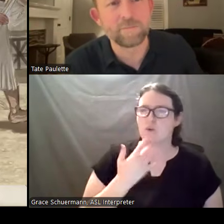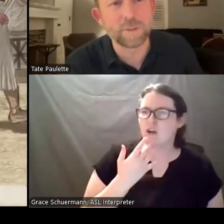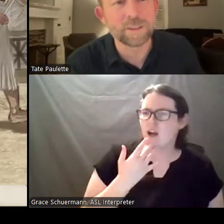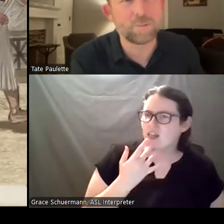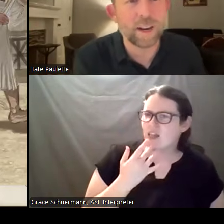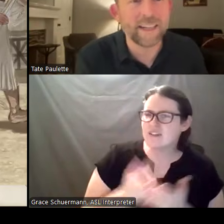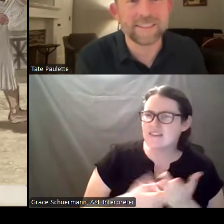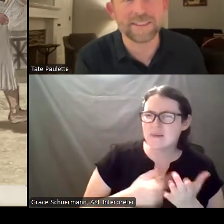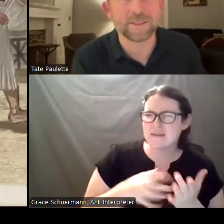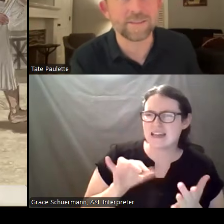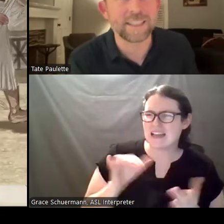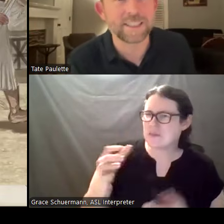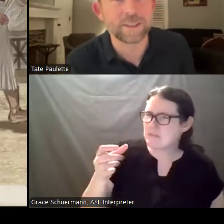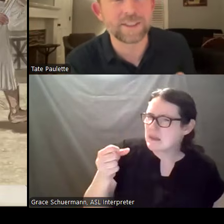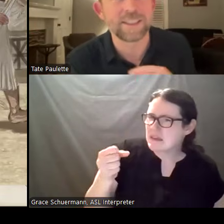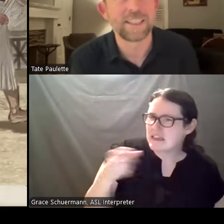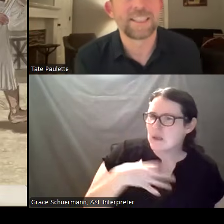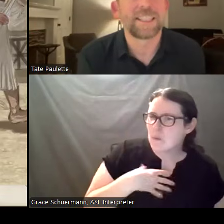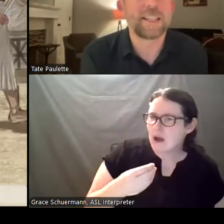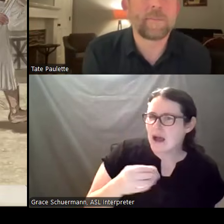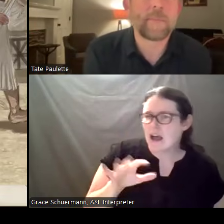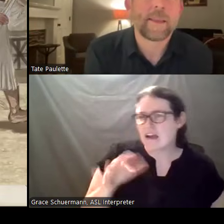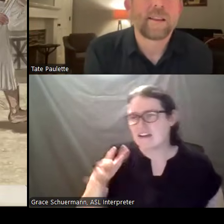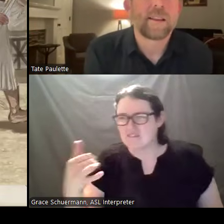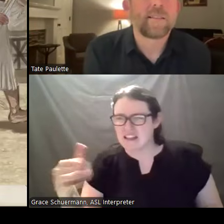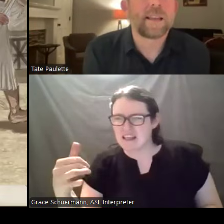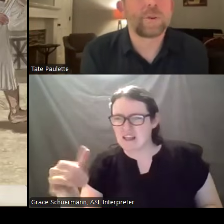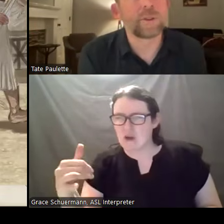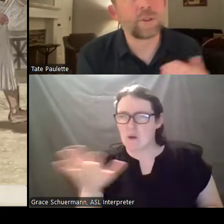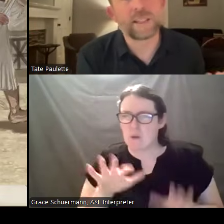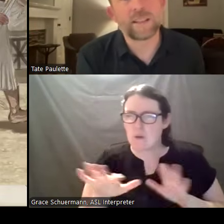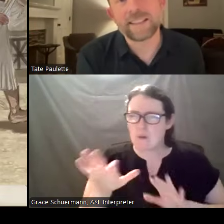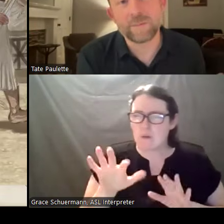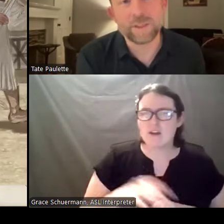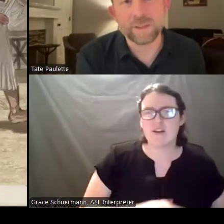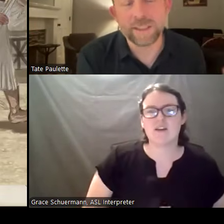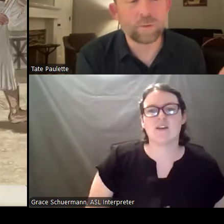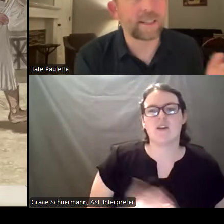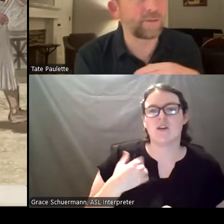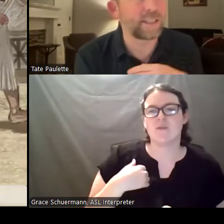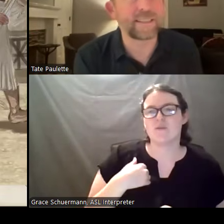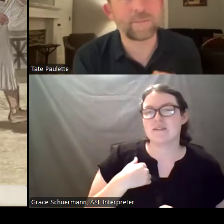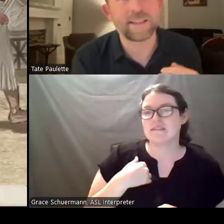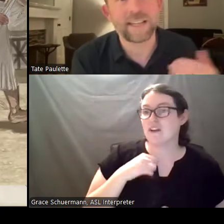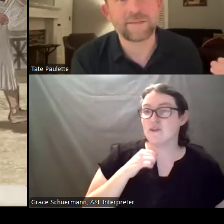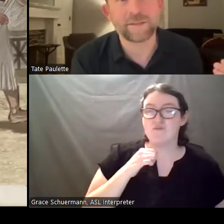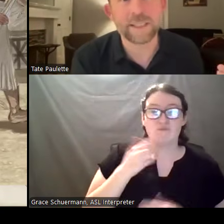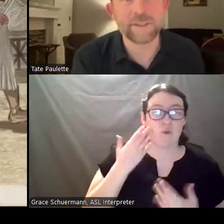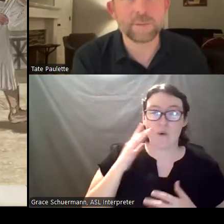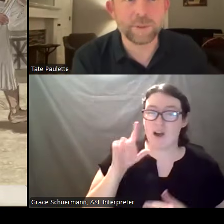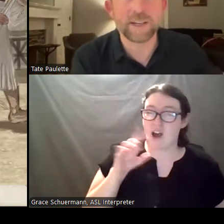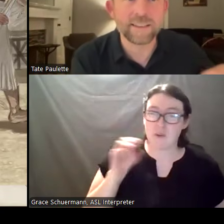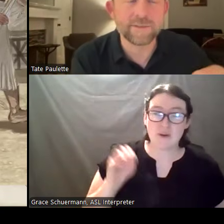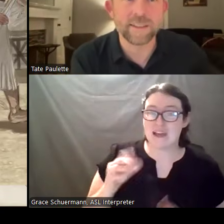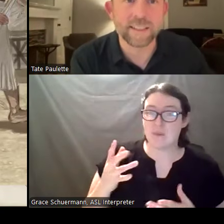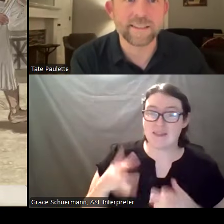of milky white to sort of yellowish. Um, we were using, I said we don't really know what ingredients they might have added for flavoring,